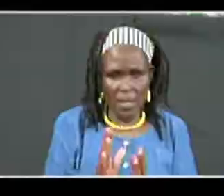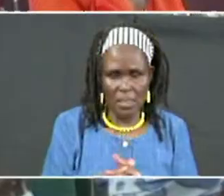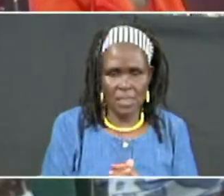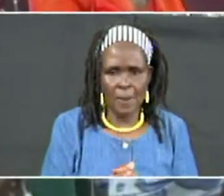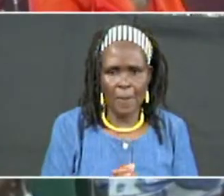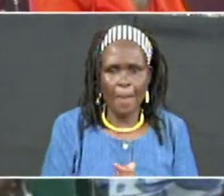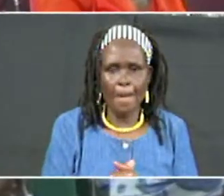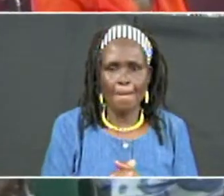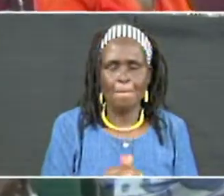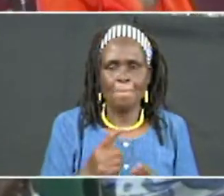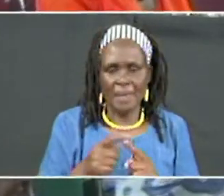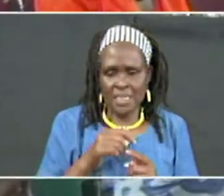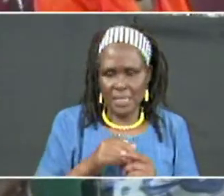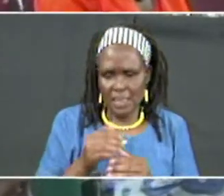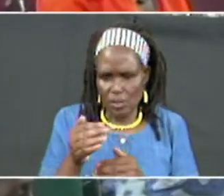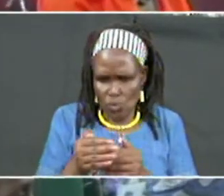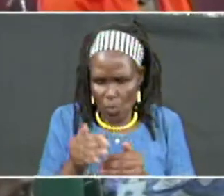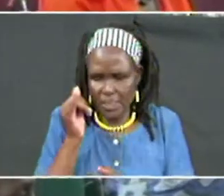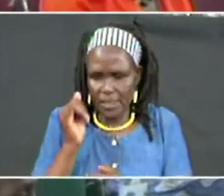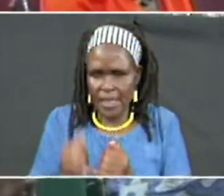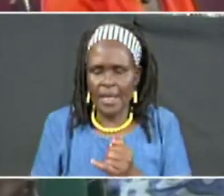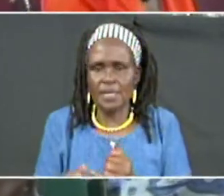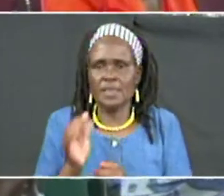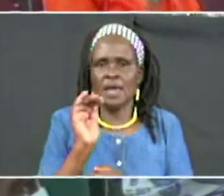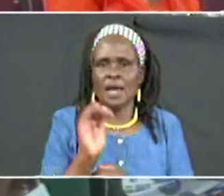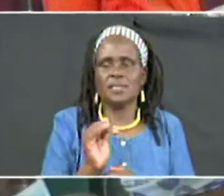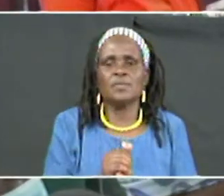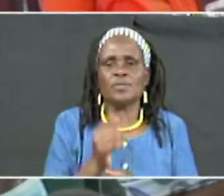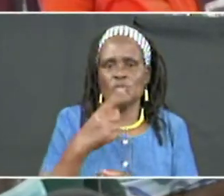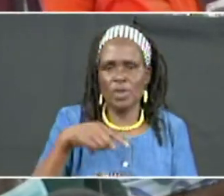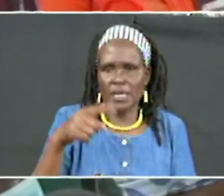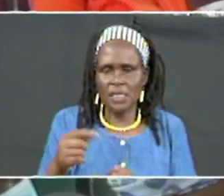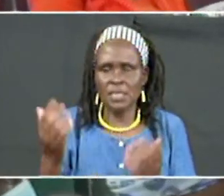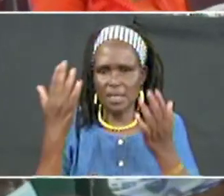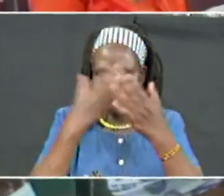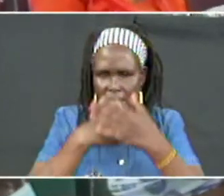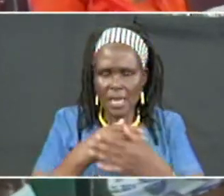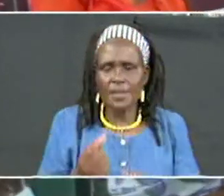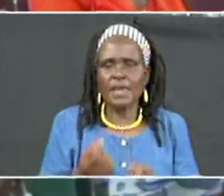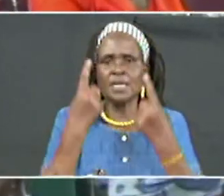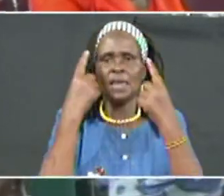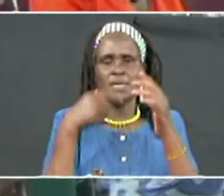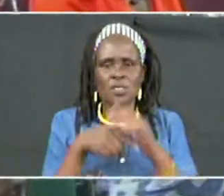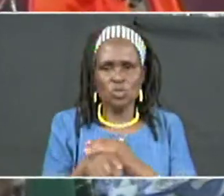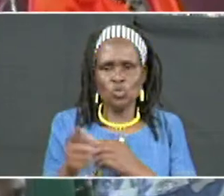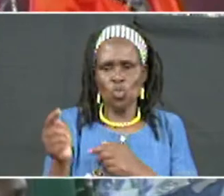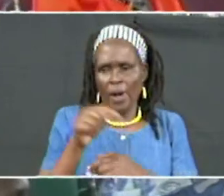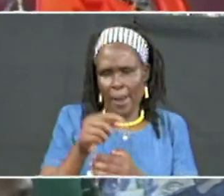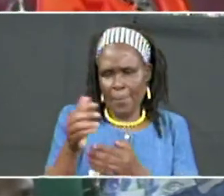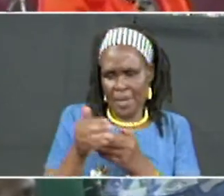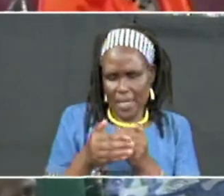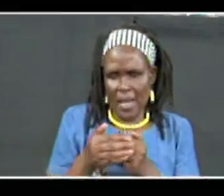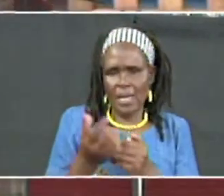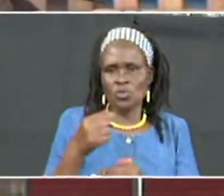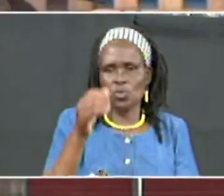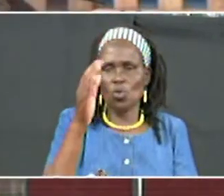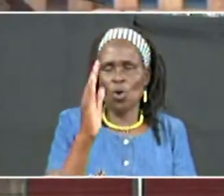And then towards the end, they ask of me righteous judgments. They delight to draw near to